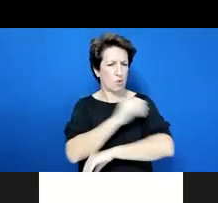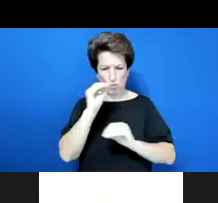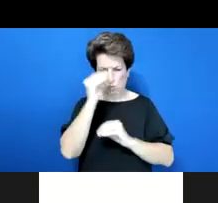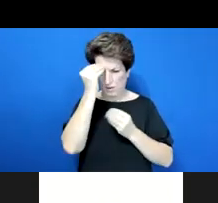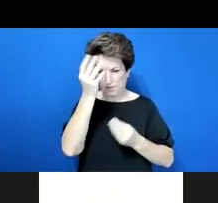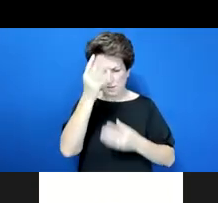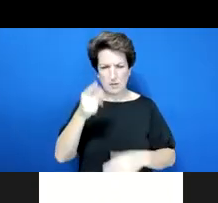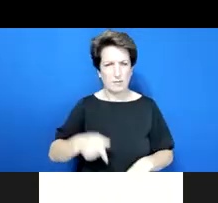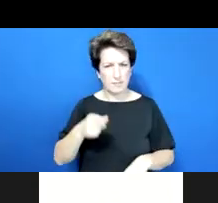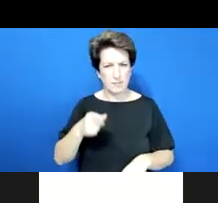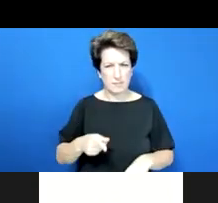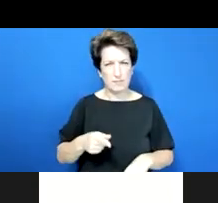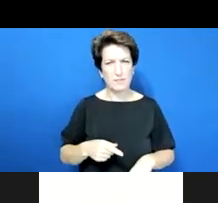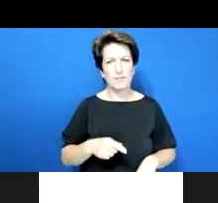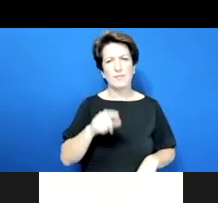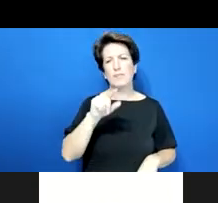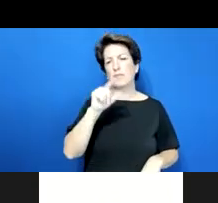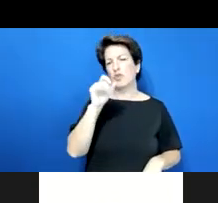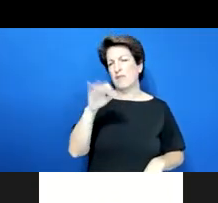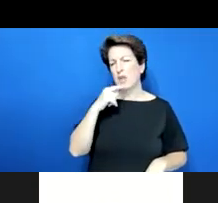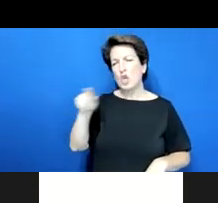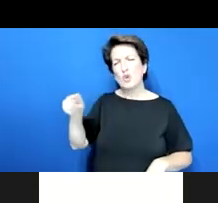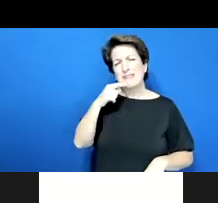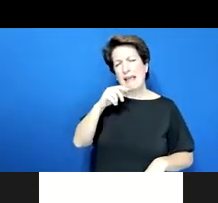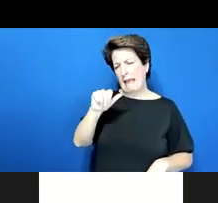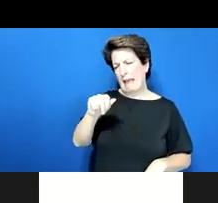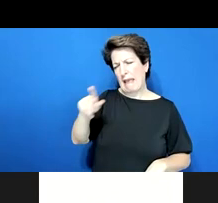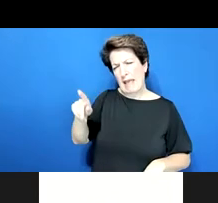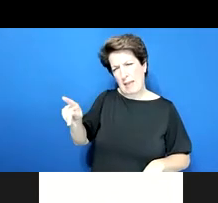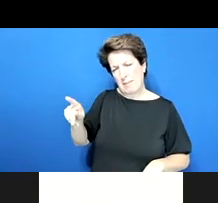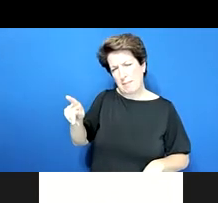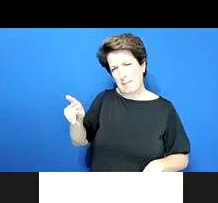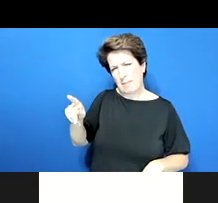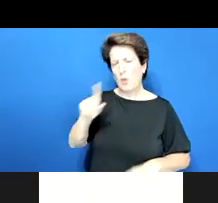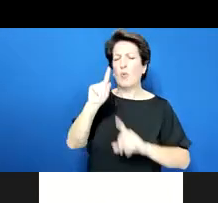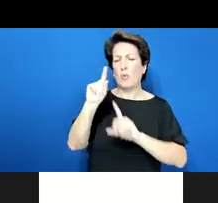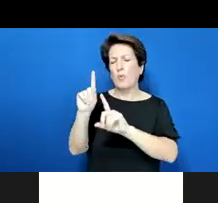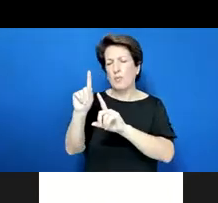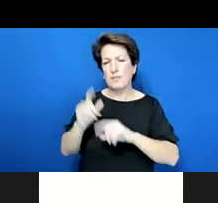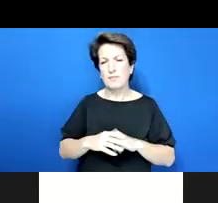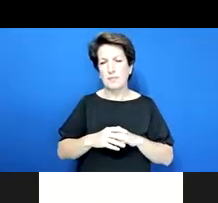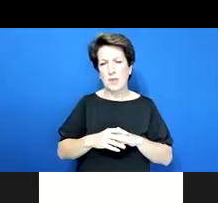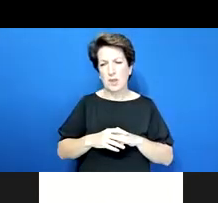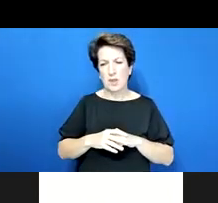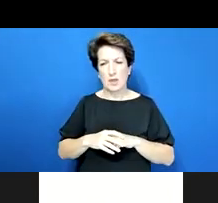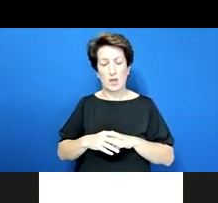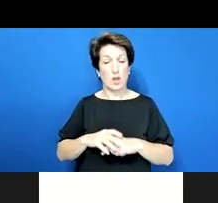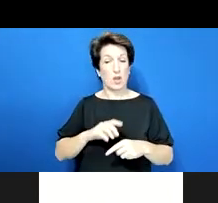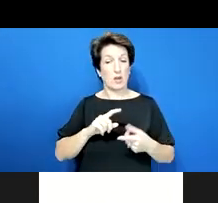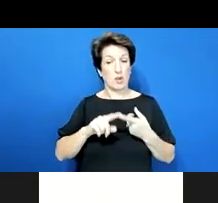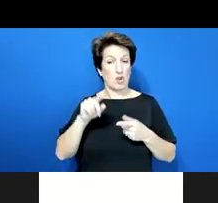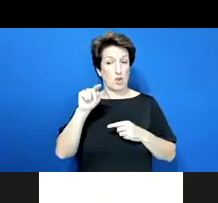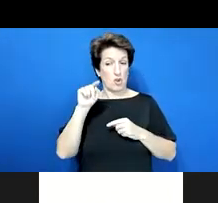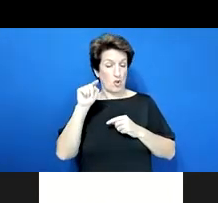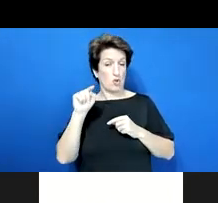the app, so I'll just say again, so when you receive your vaccination record with